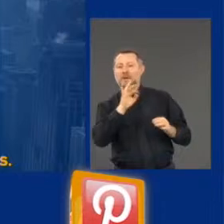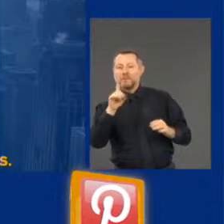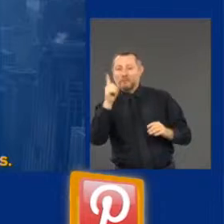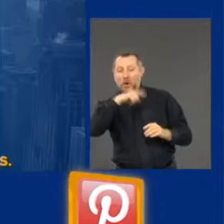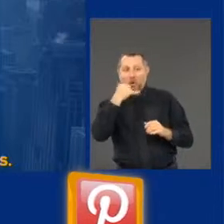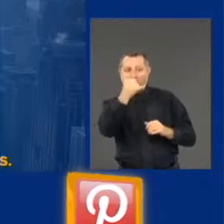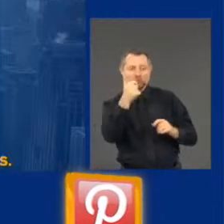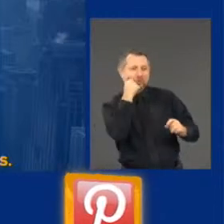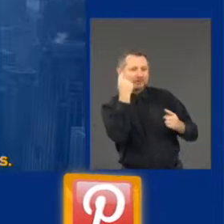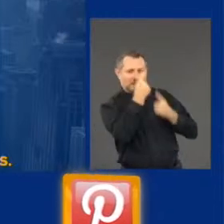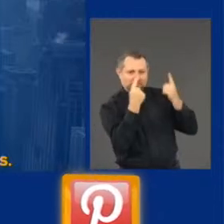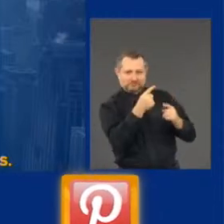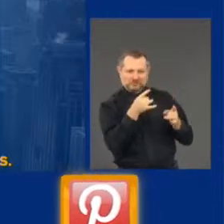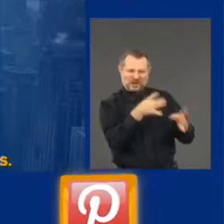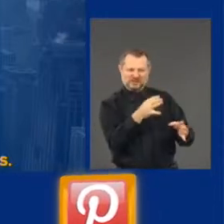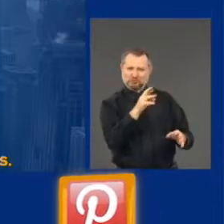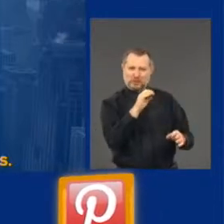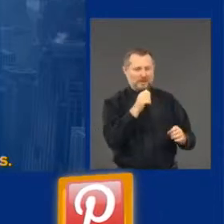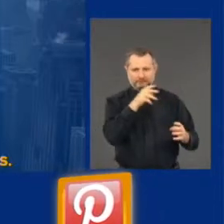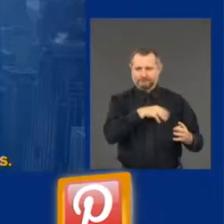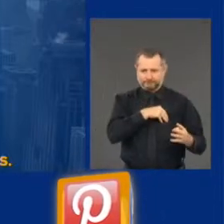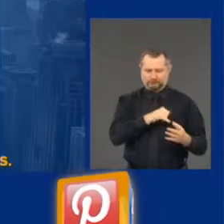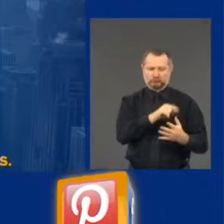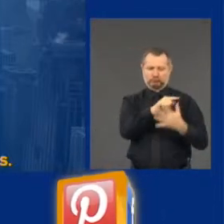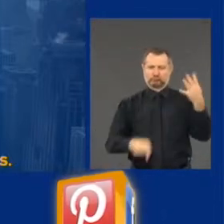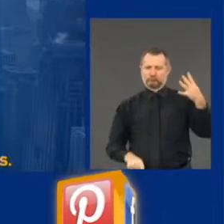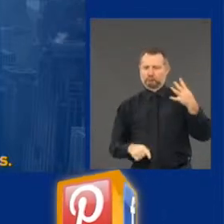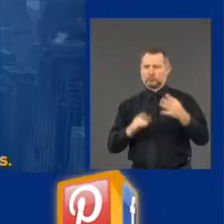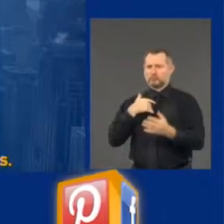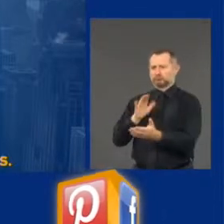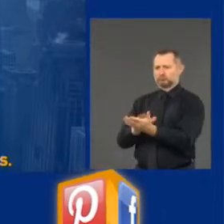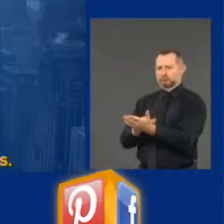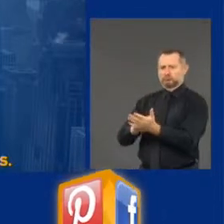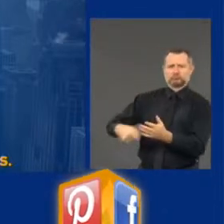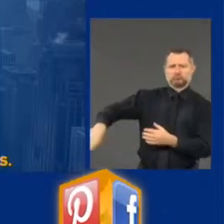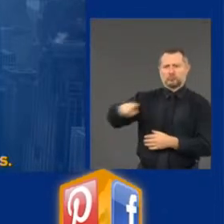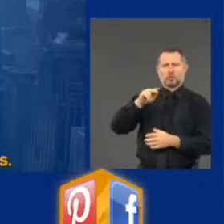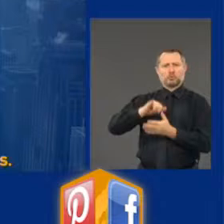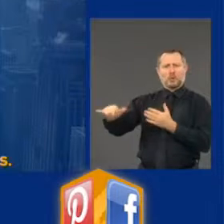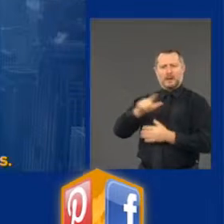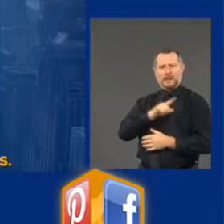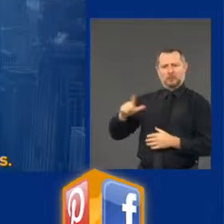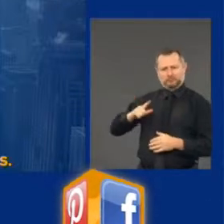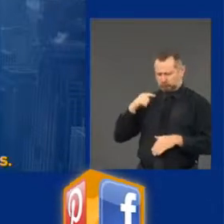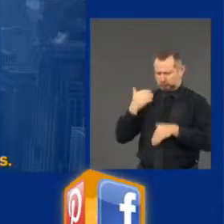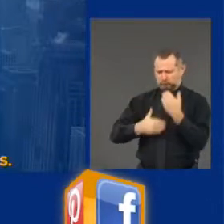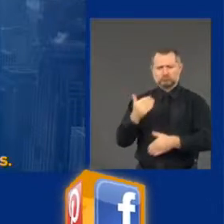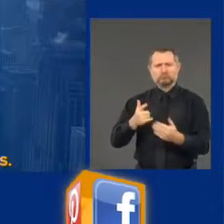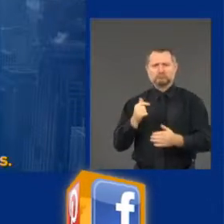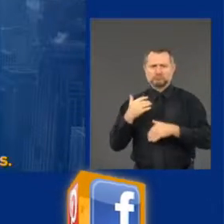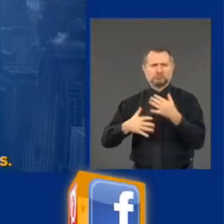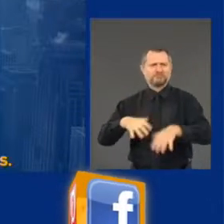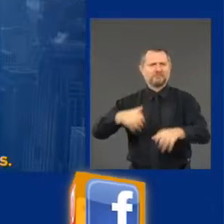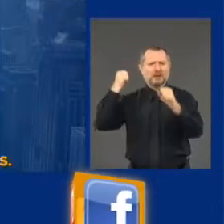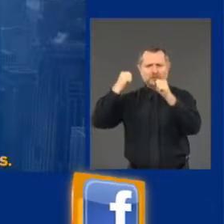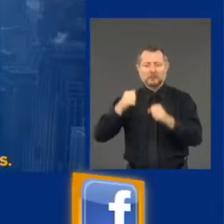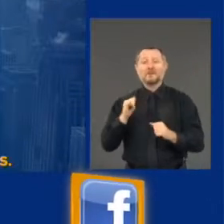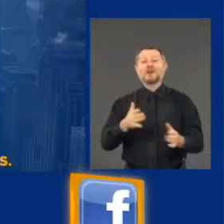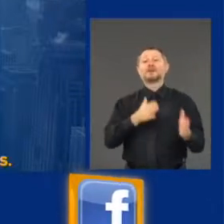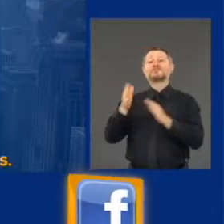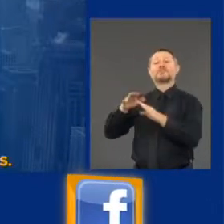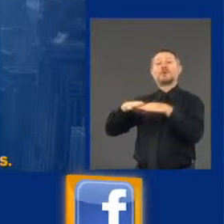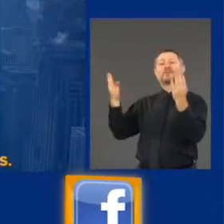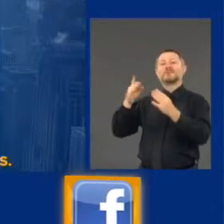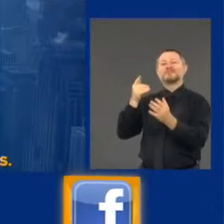did. On reopening, we've been talking about following the metrics, following the science. We've been talking